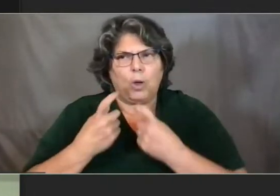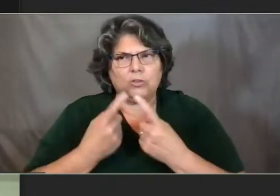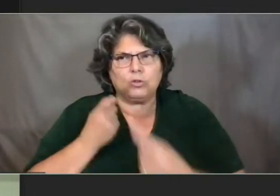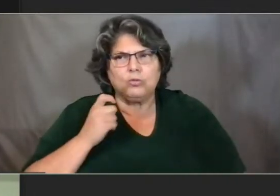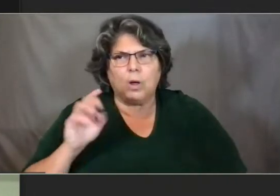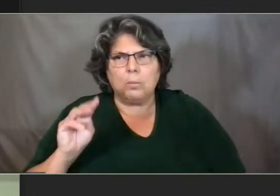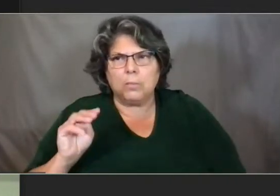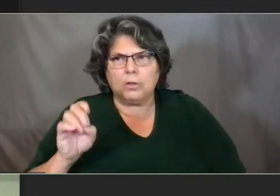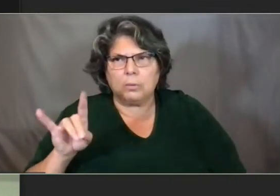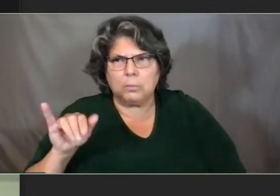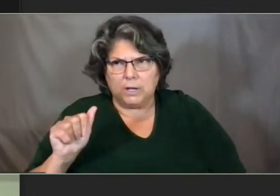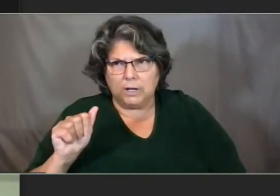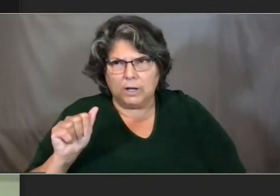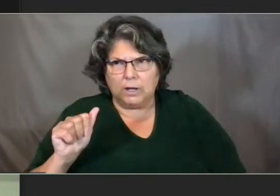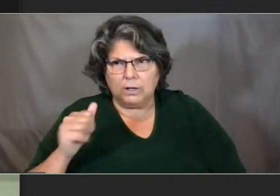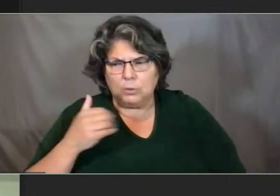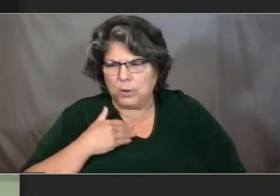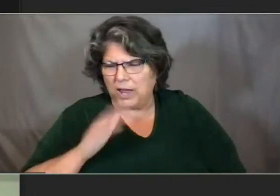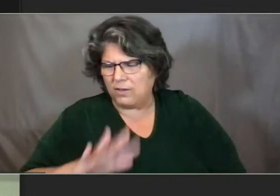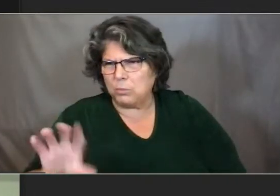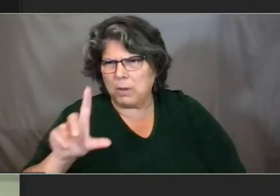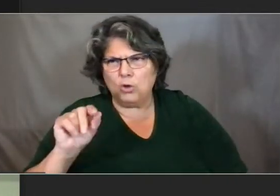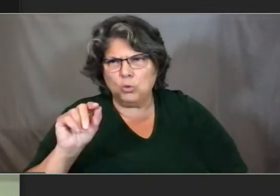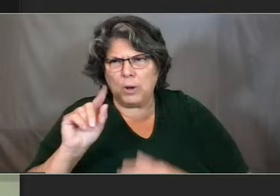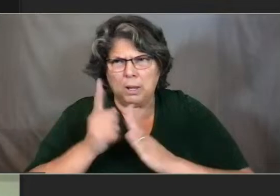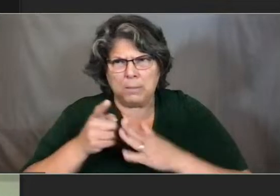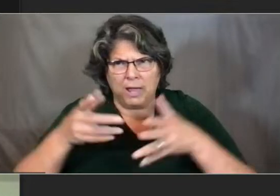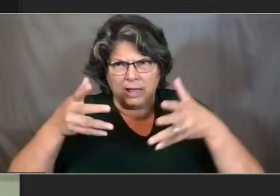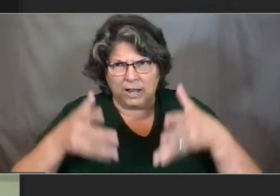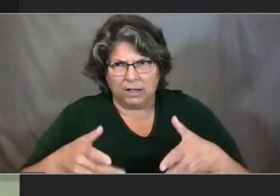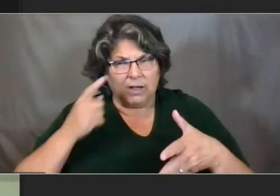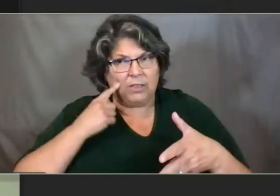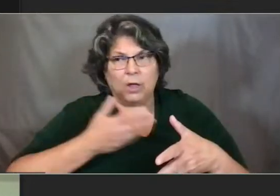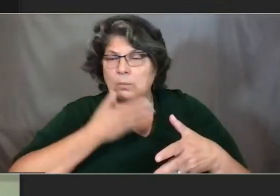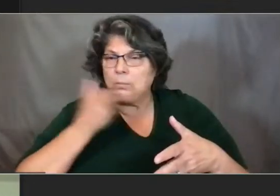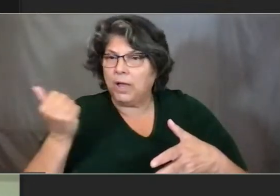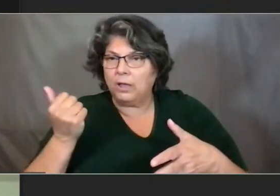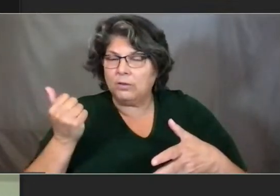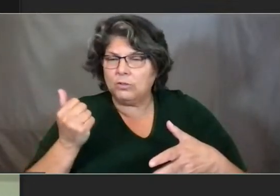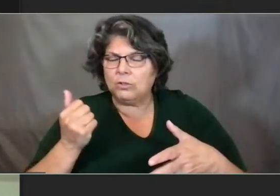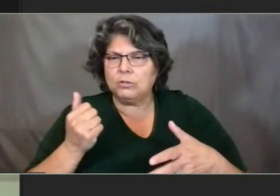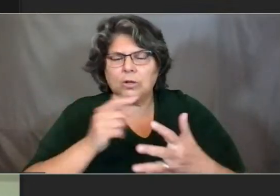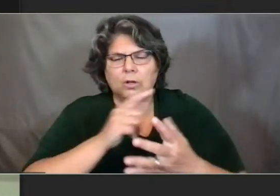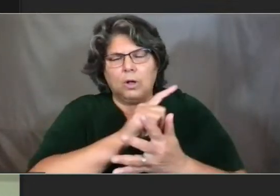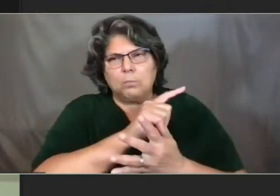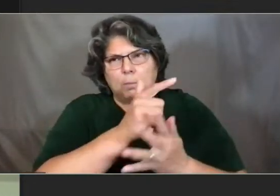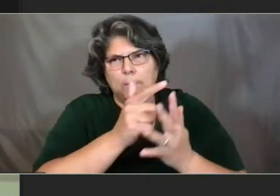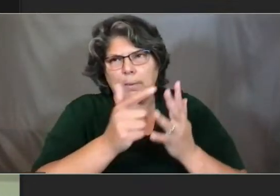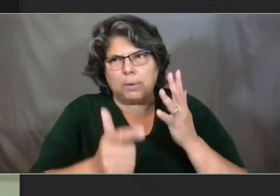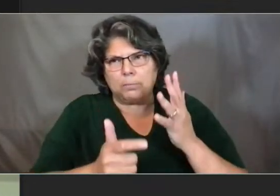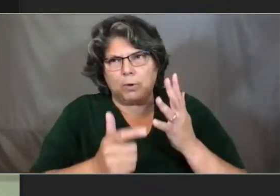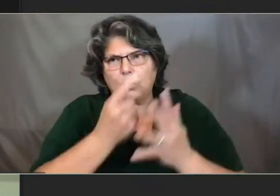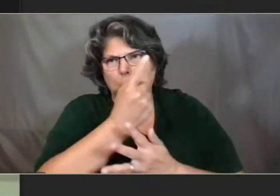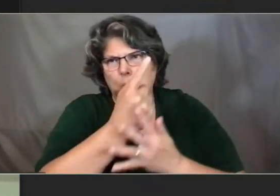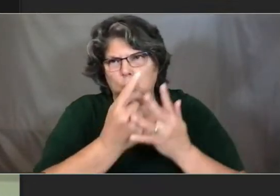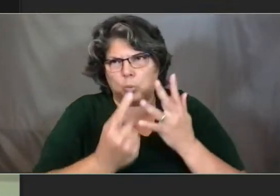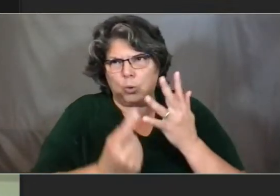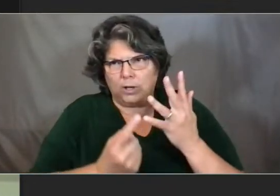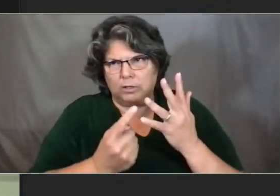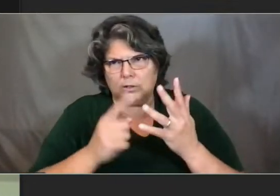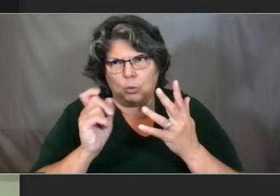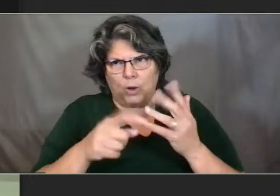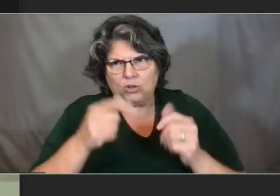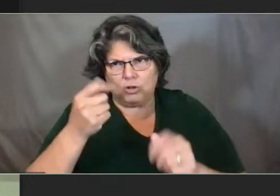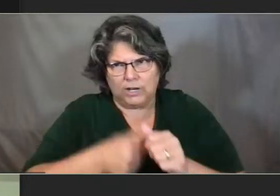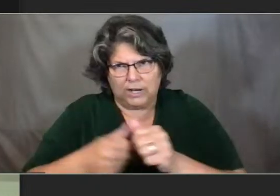And given we have about 20 minutes left, I think the best structure, we'll go through one round, one question per outlet. And we